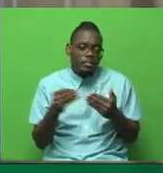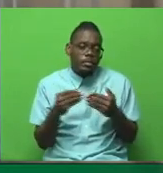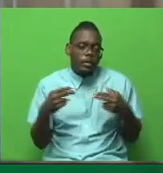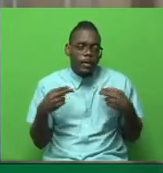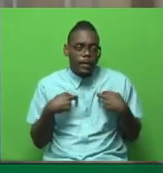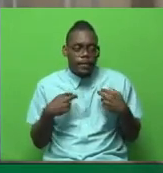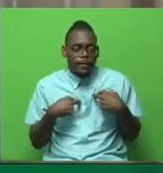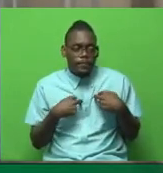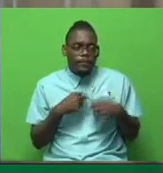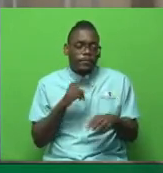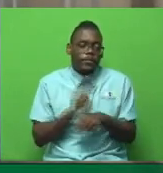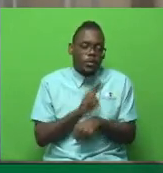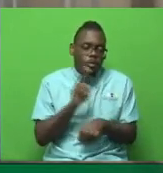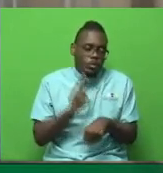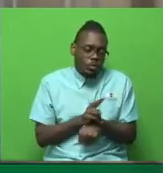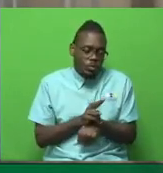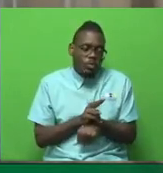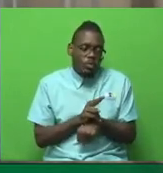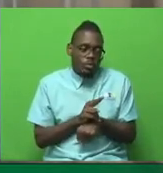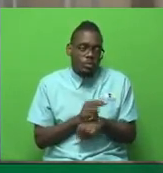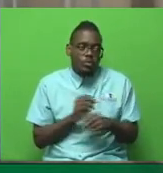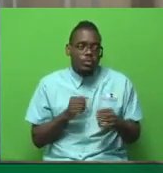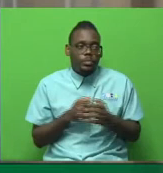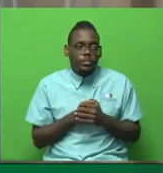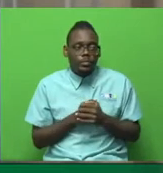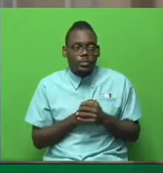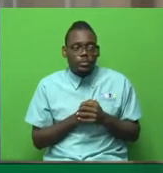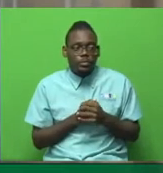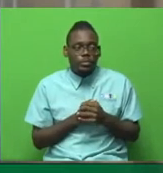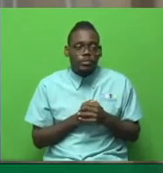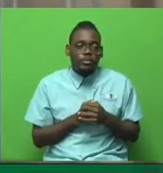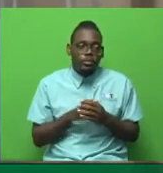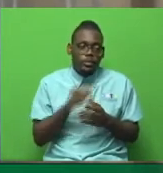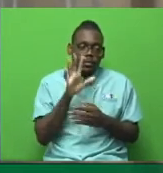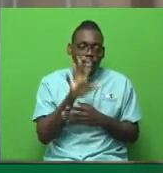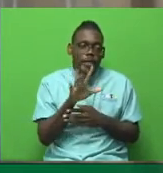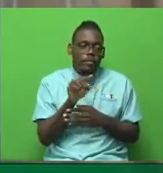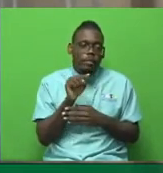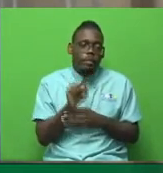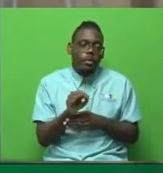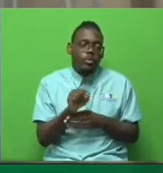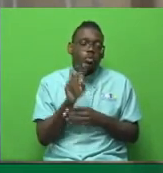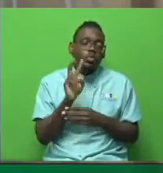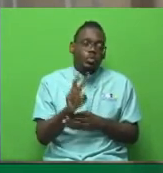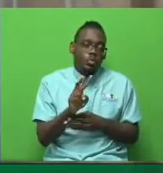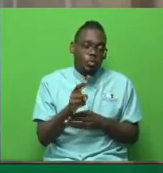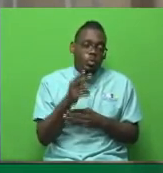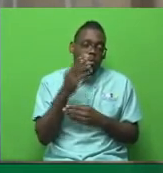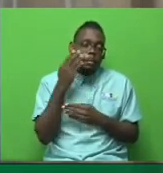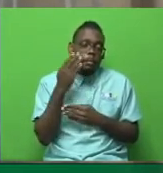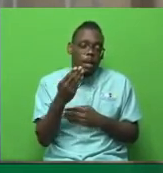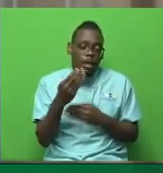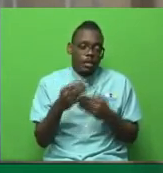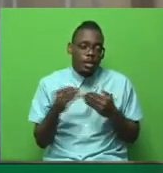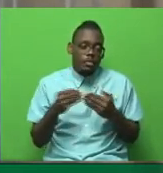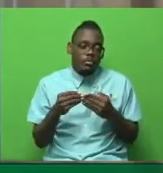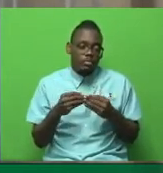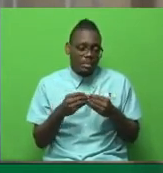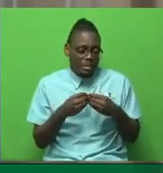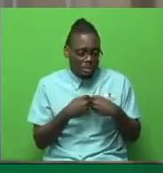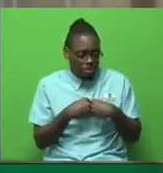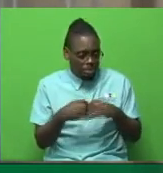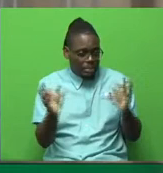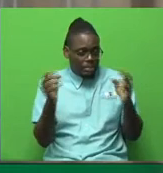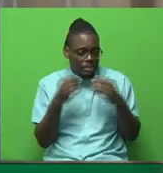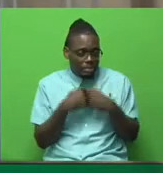that is 5.2 billion dollars that they spent that they cannot account for 5.2 billion dollars that has vanished